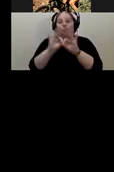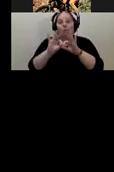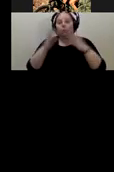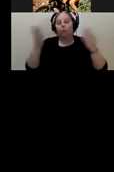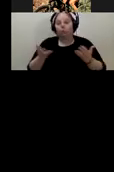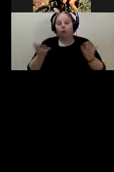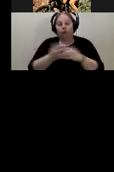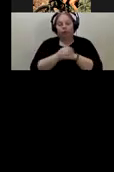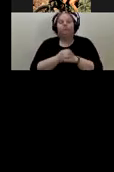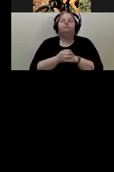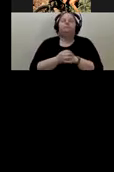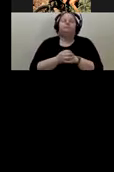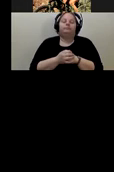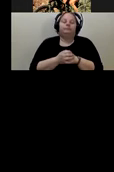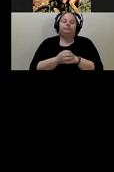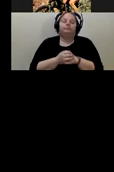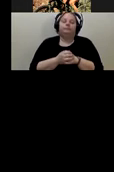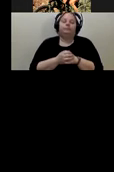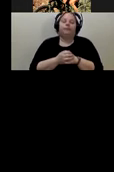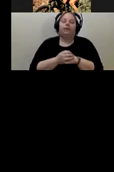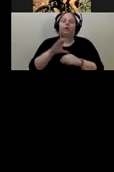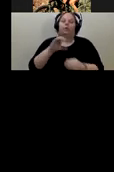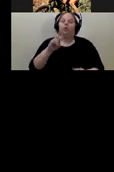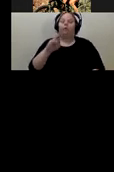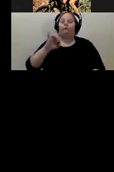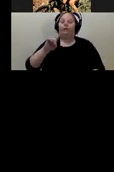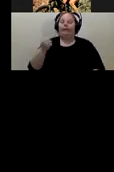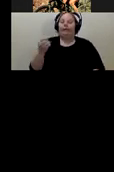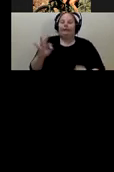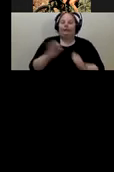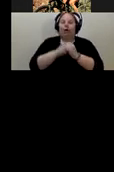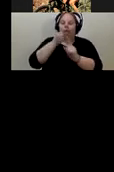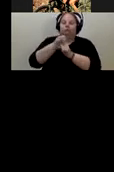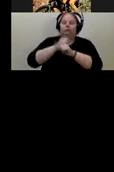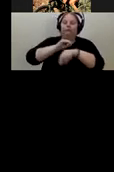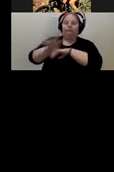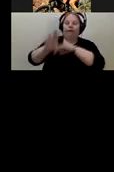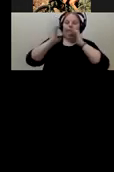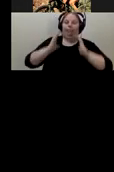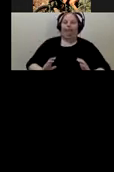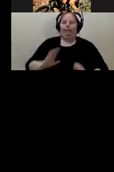more importantly, how COVID-19 is affecting our client populations.